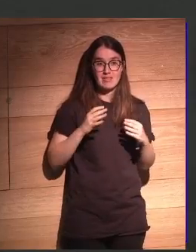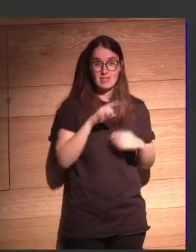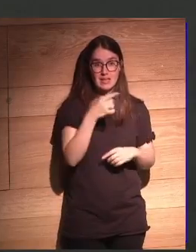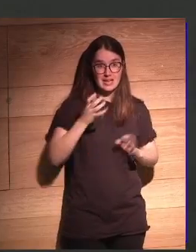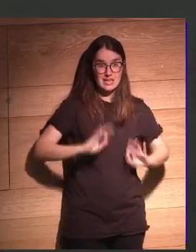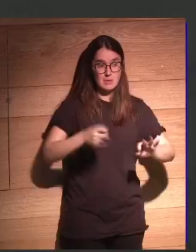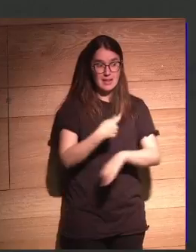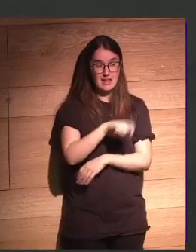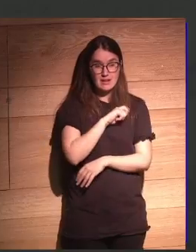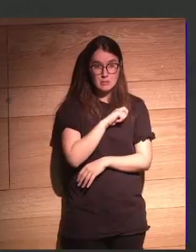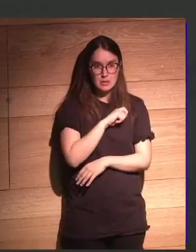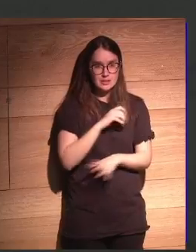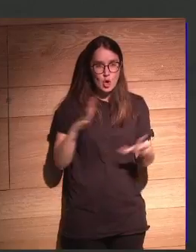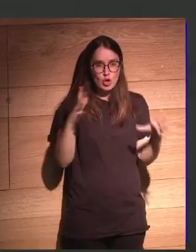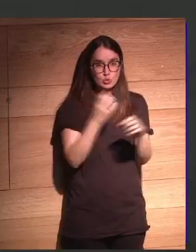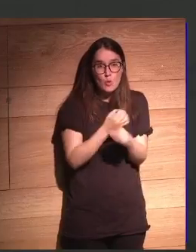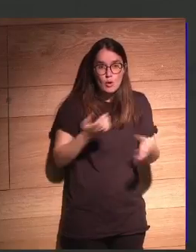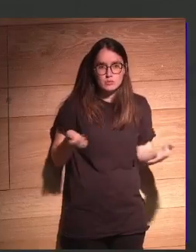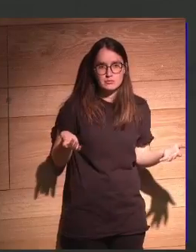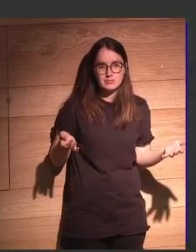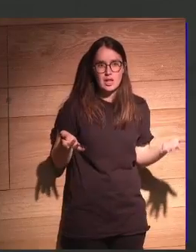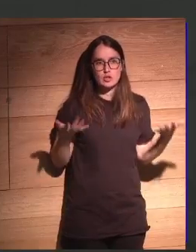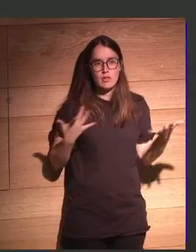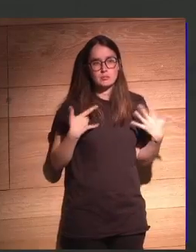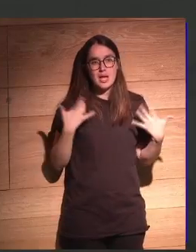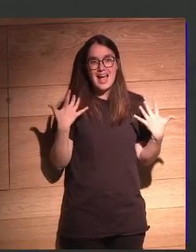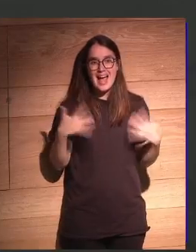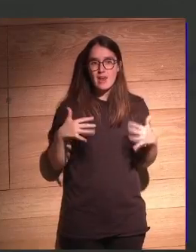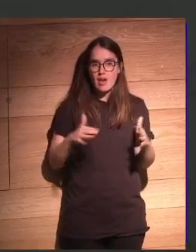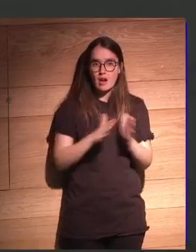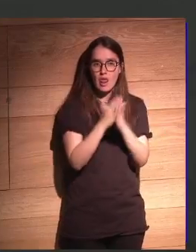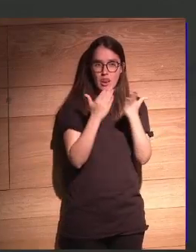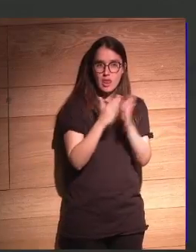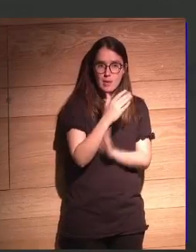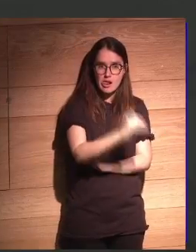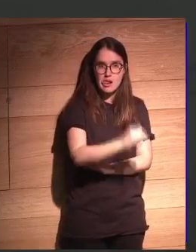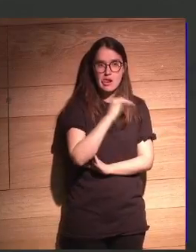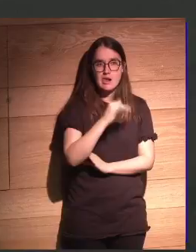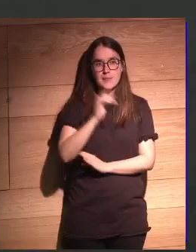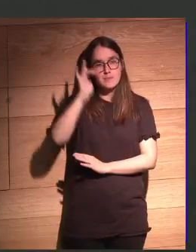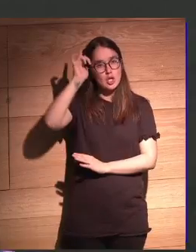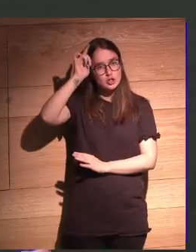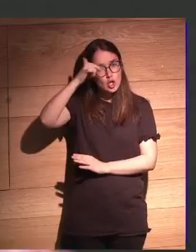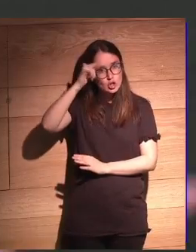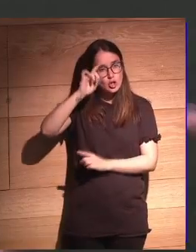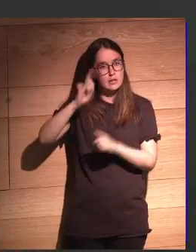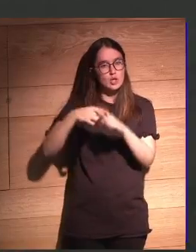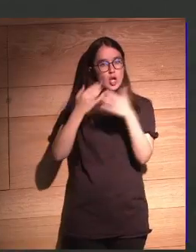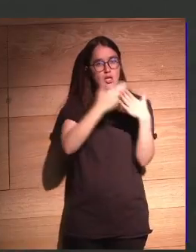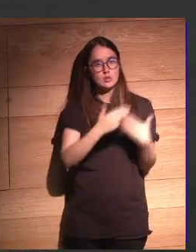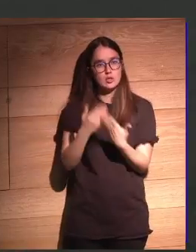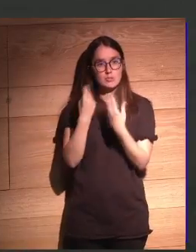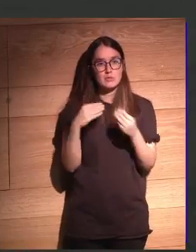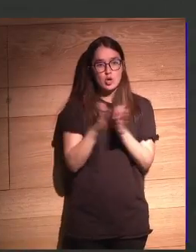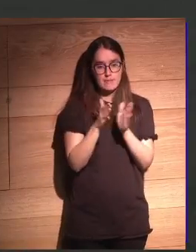figures and surveys around housing in this country is enormous. So we are very happy to have books and